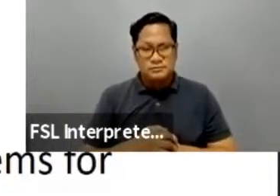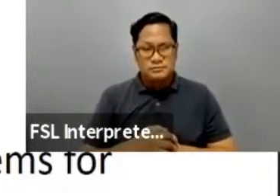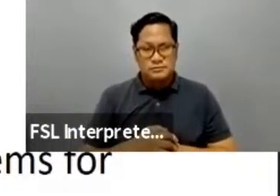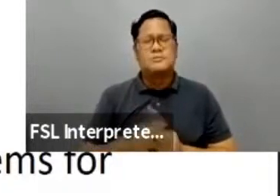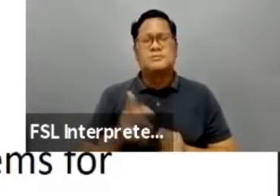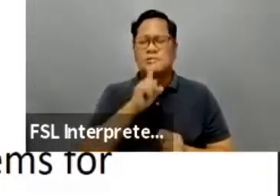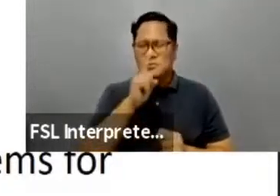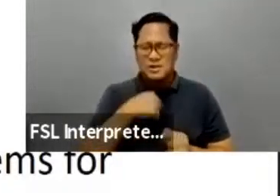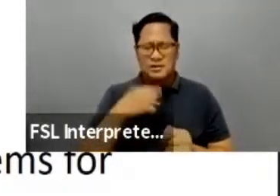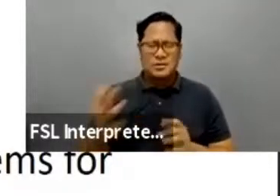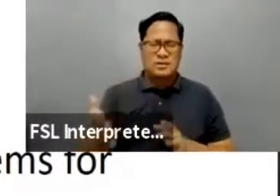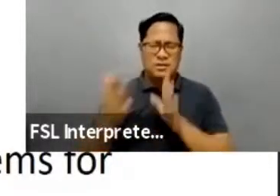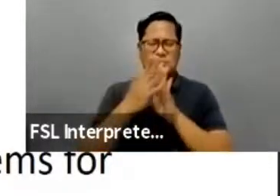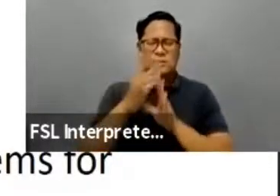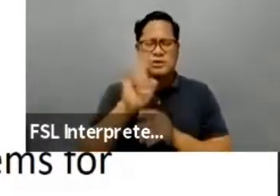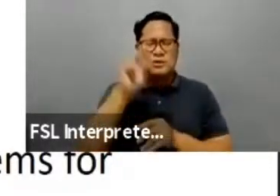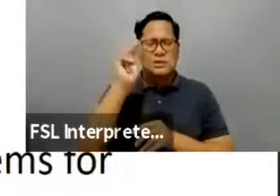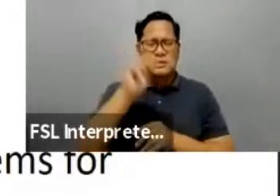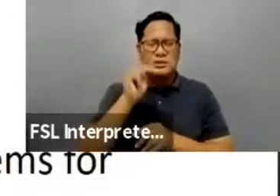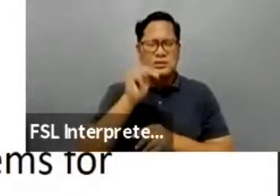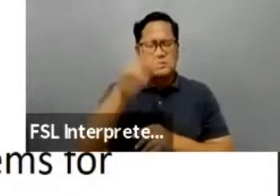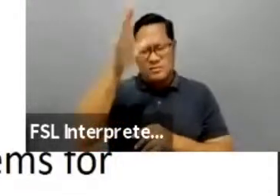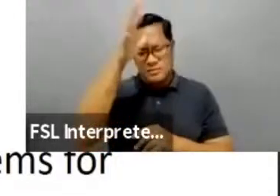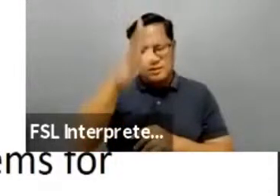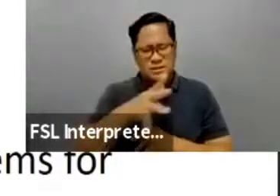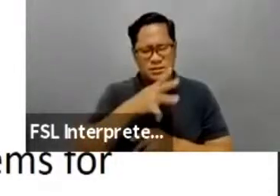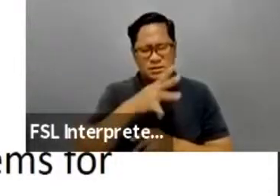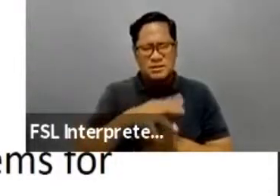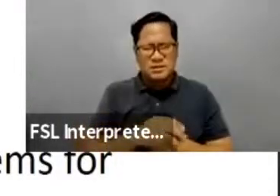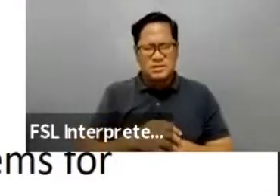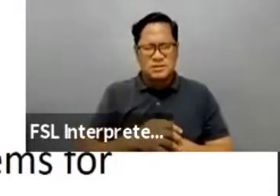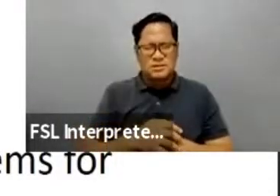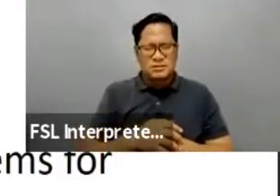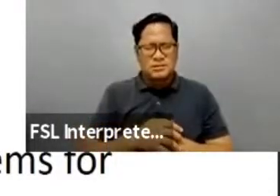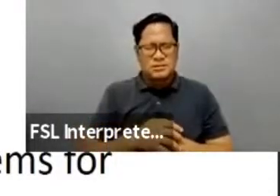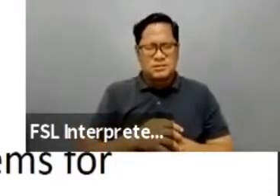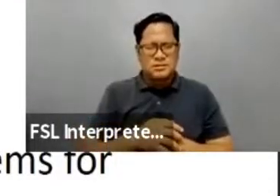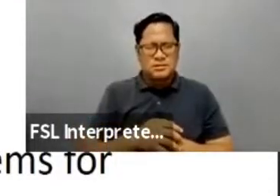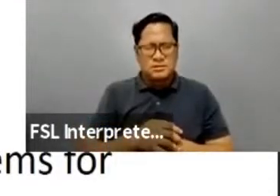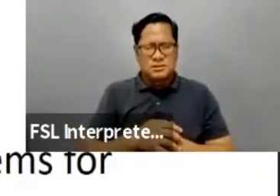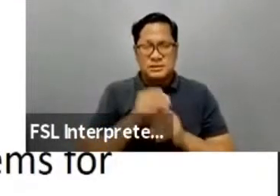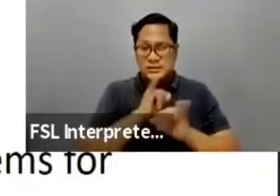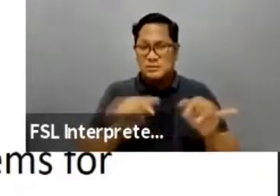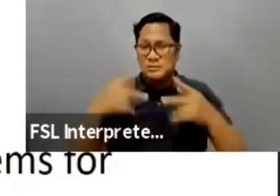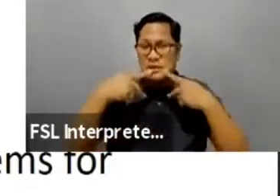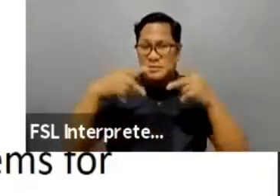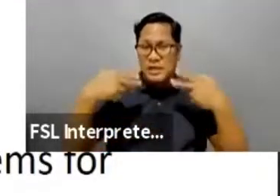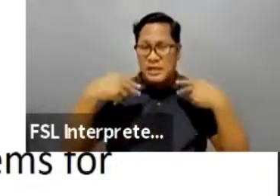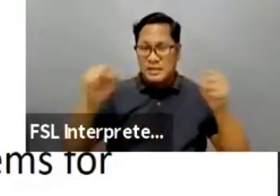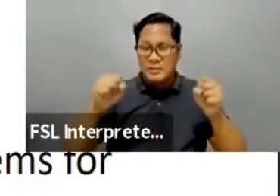the patient who are confined. They don't do public health laboratory work.